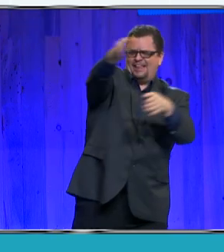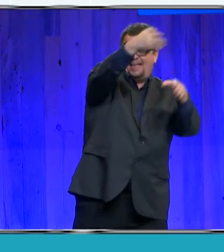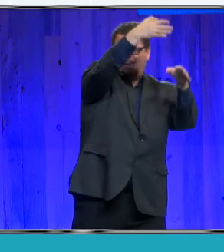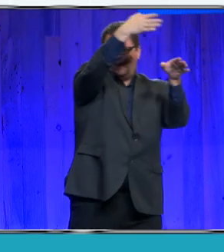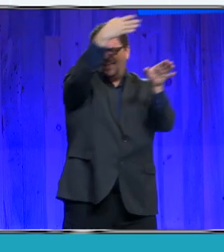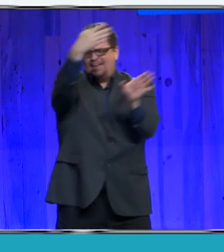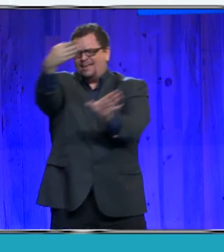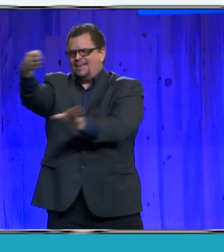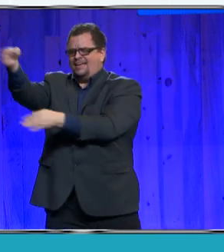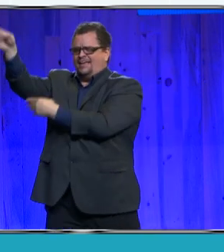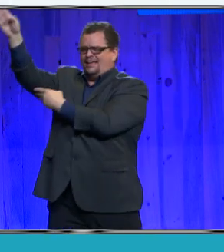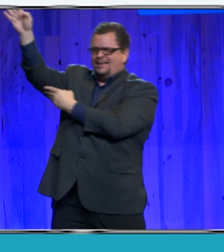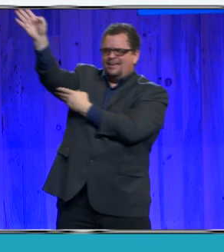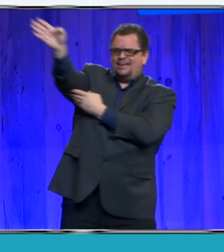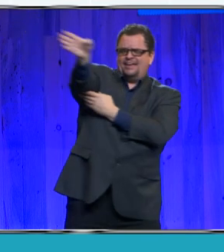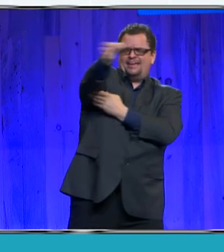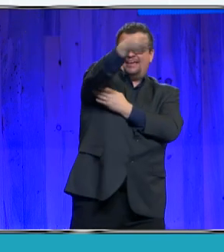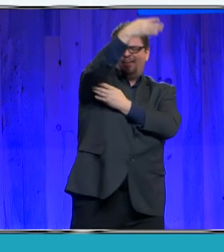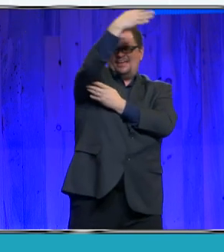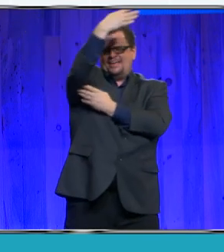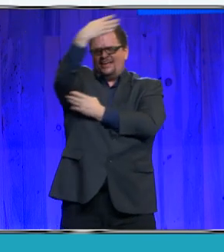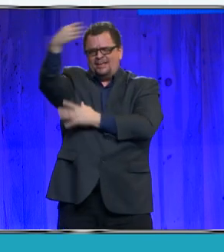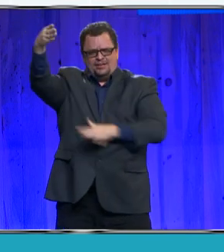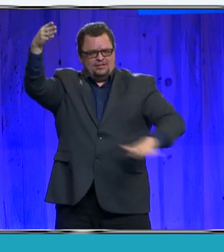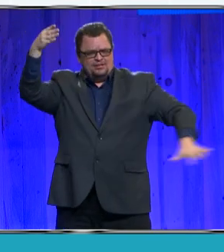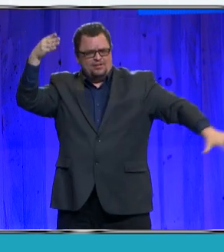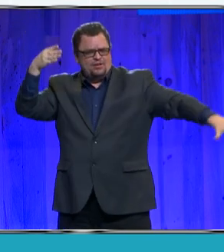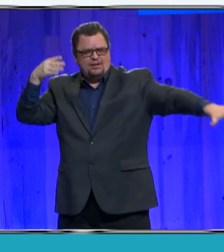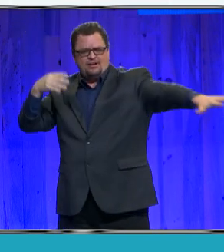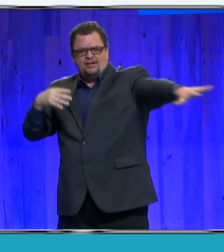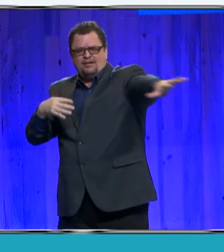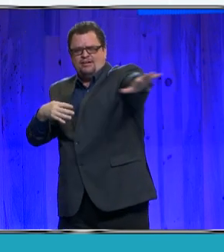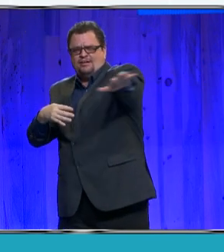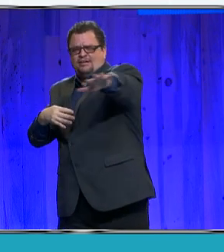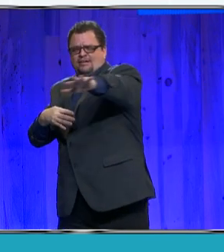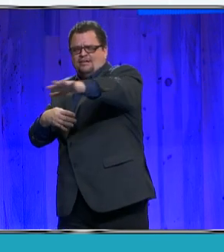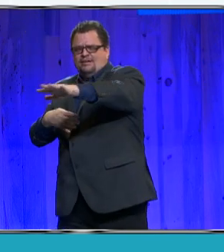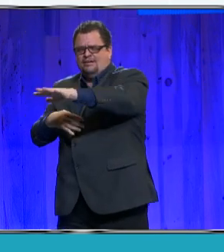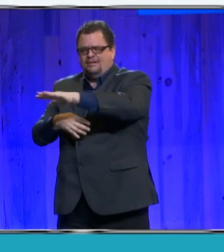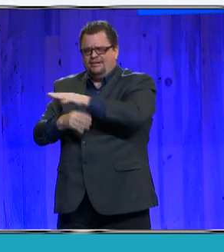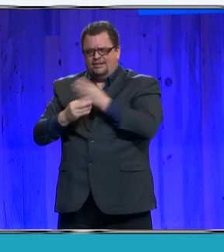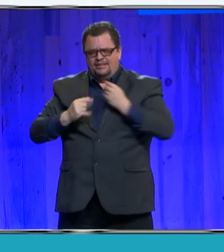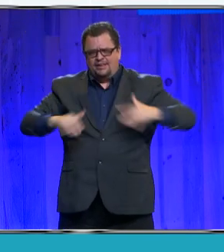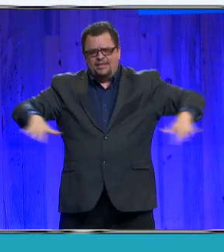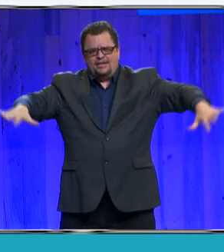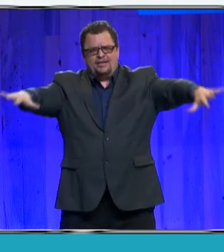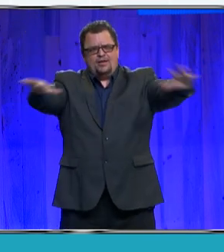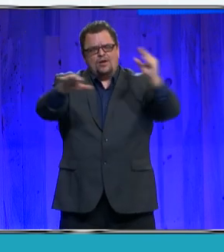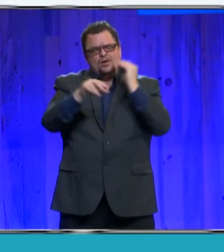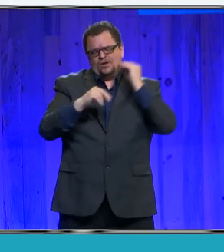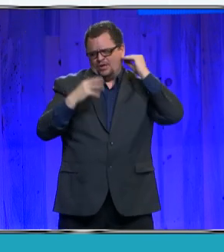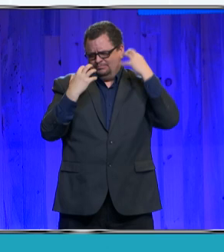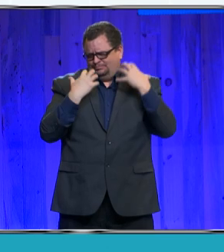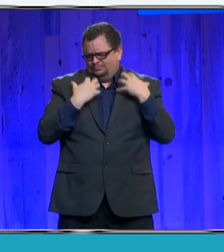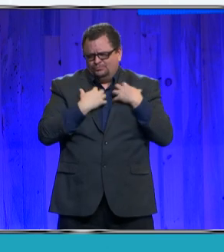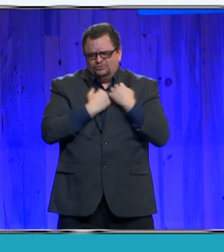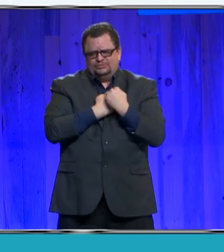o'er the land of the free